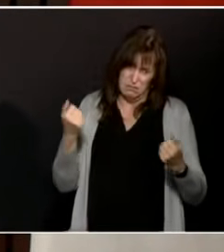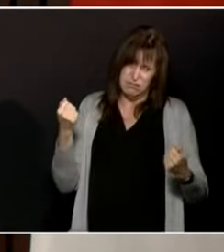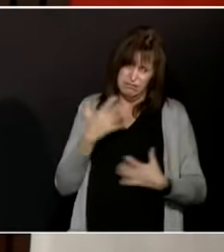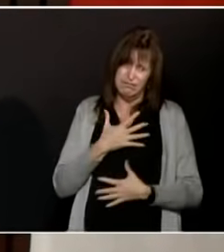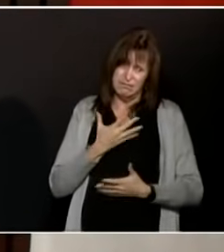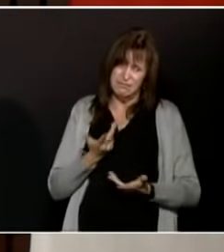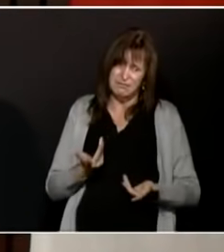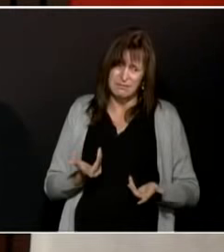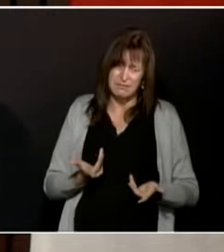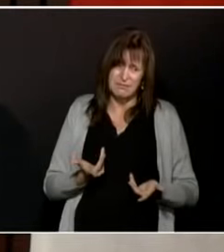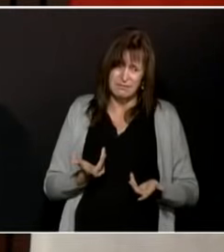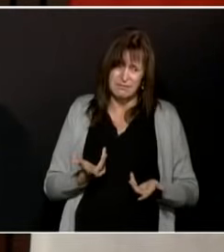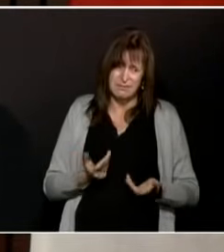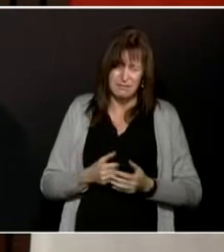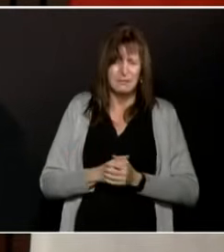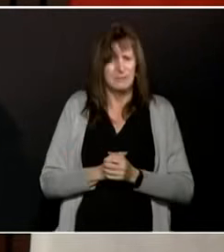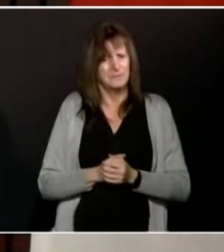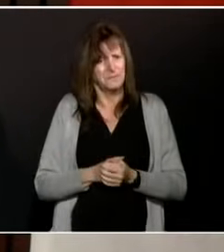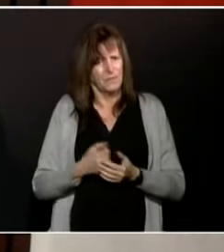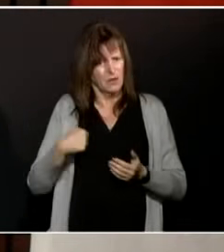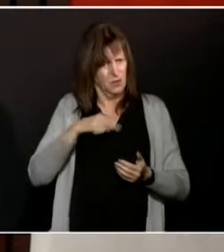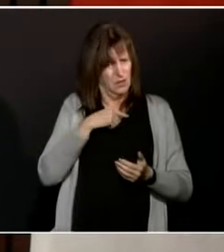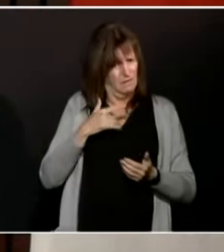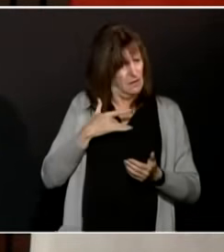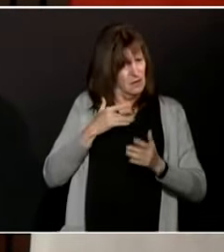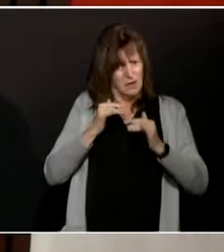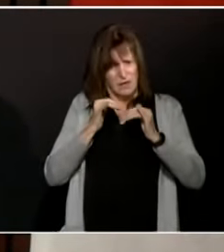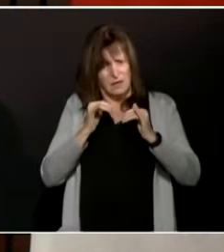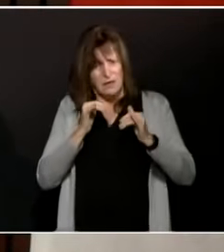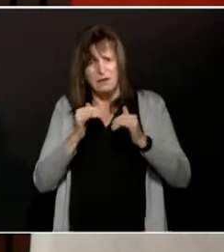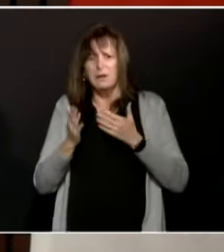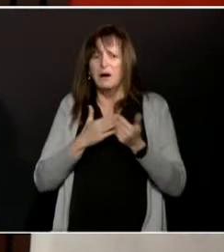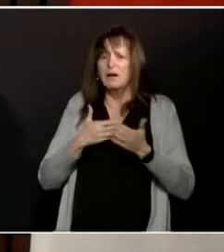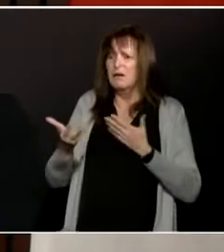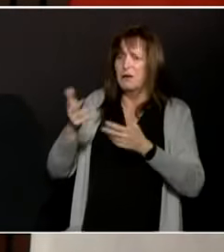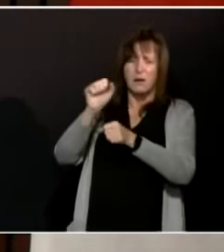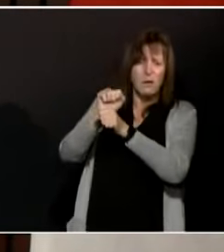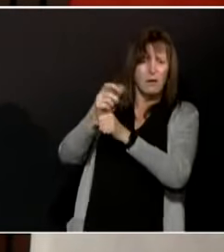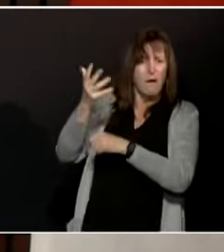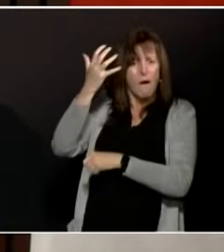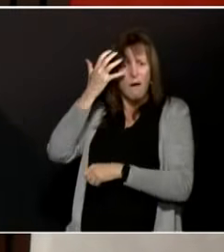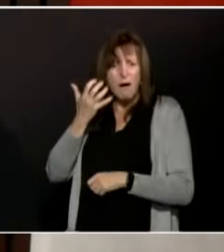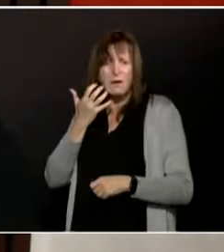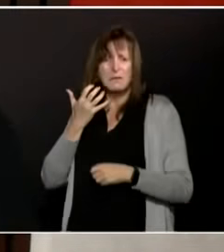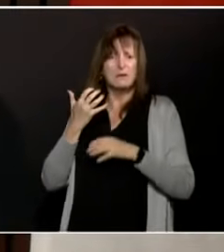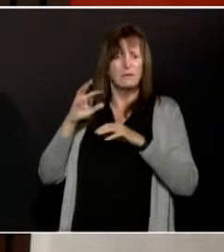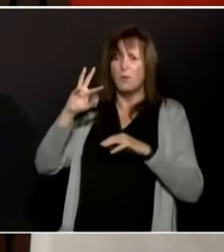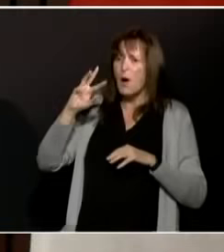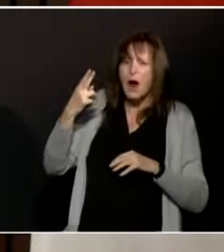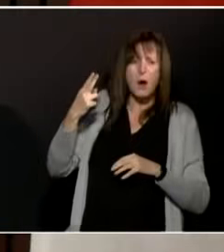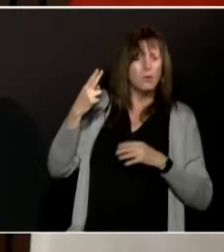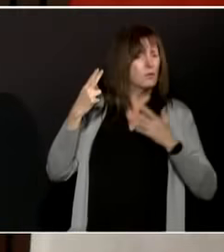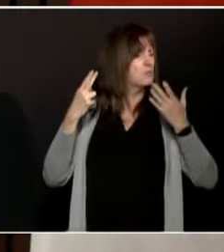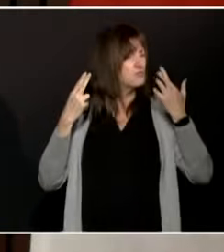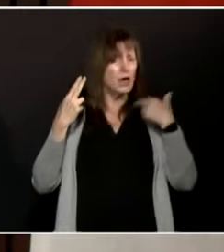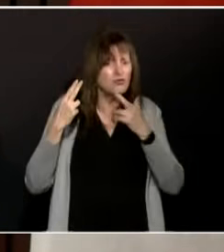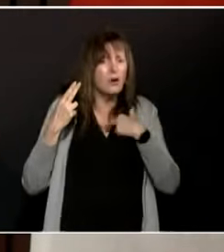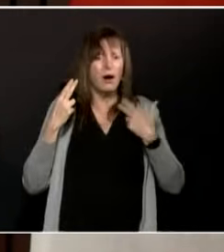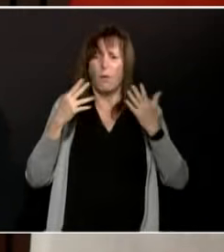similar right now. Whether we're working in a hospital, a warehouse, or a restaurant, whether we're a student or a